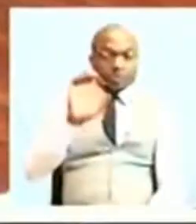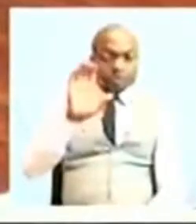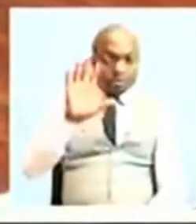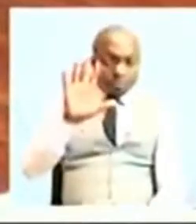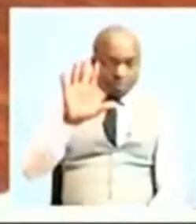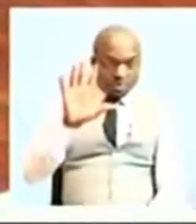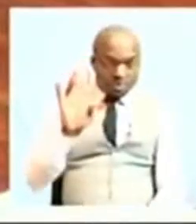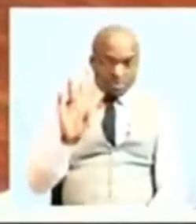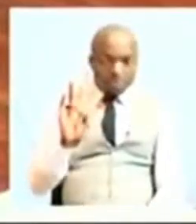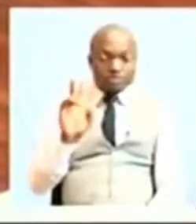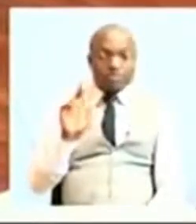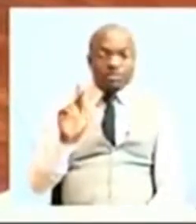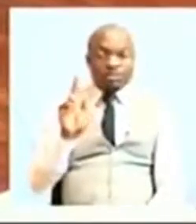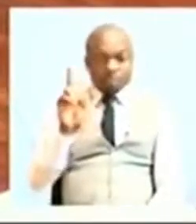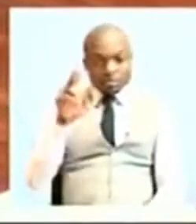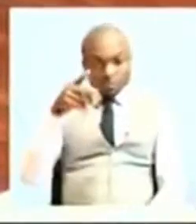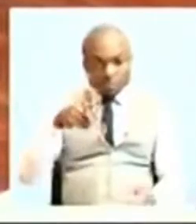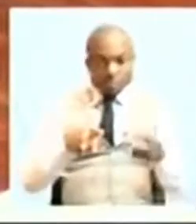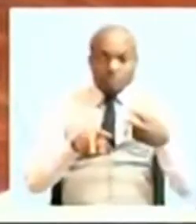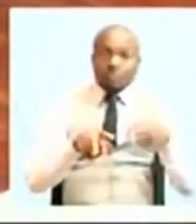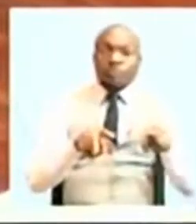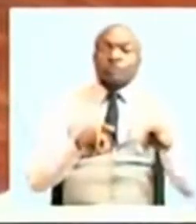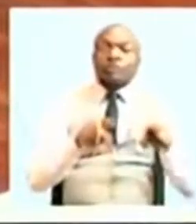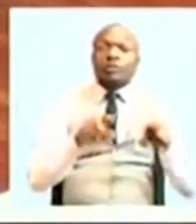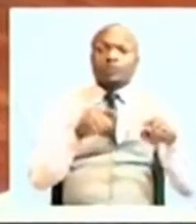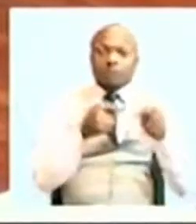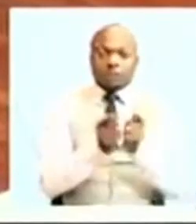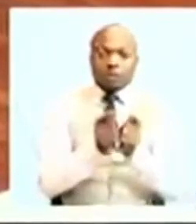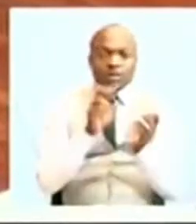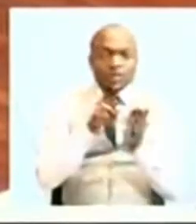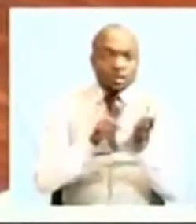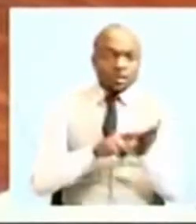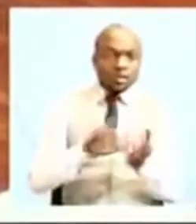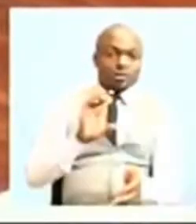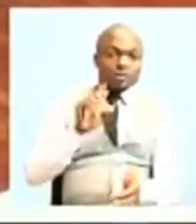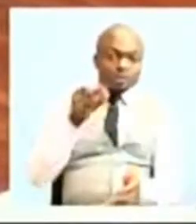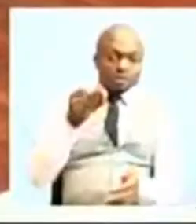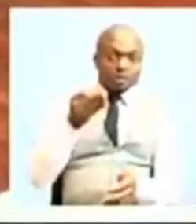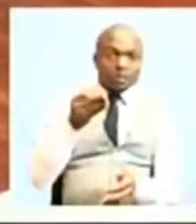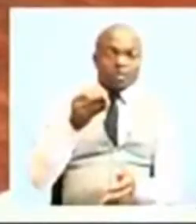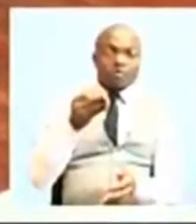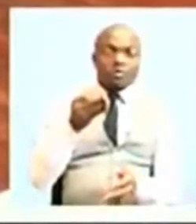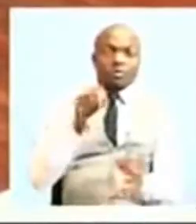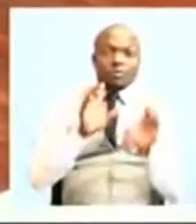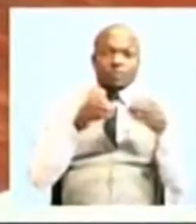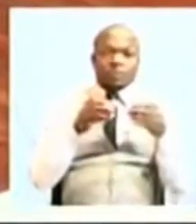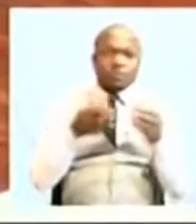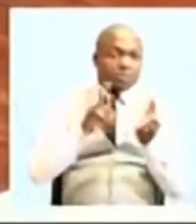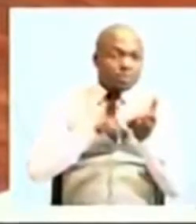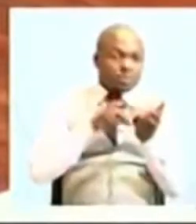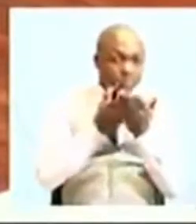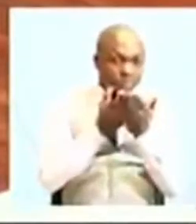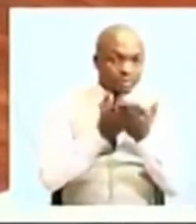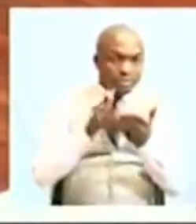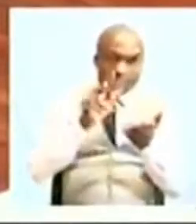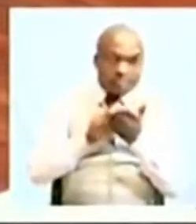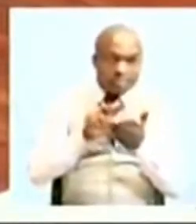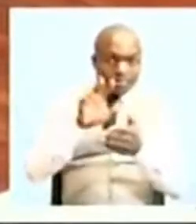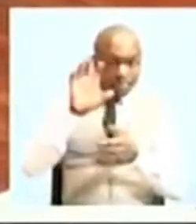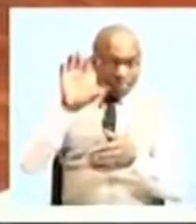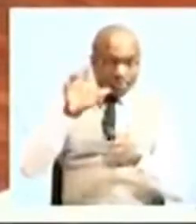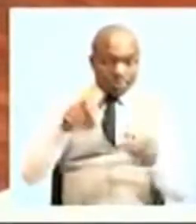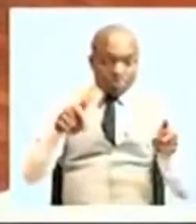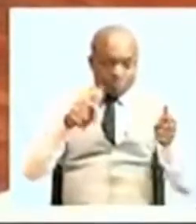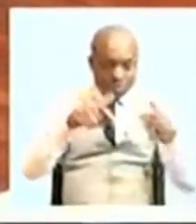30,257 kwacha from the 2 duplicated clubs was reported to the CDFC committee for reallocation and approved by the provincial local government